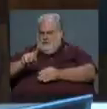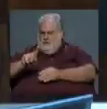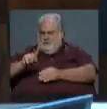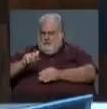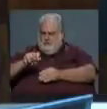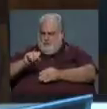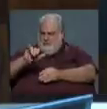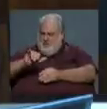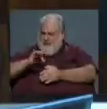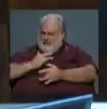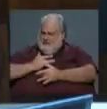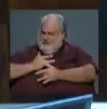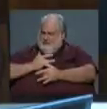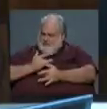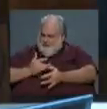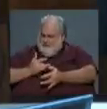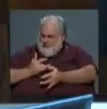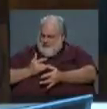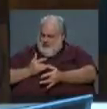that typically